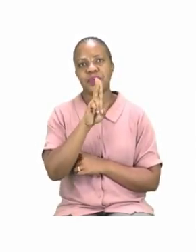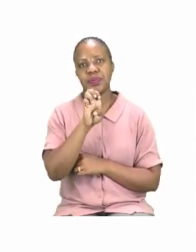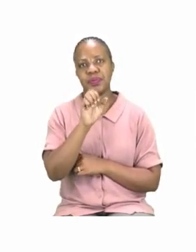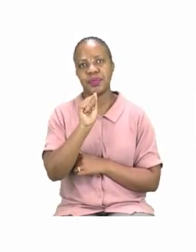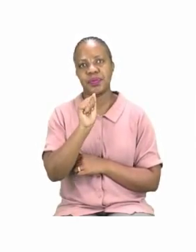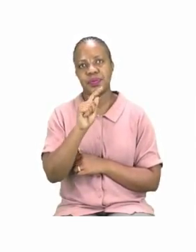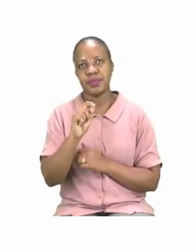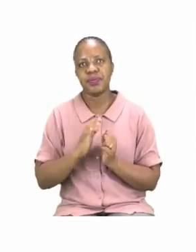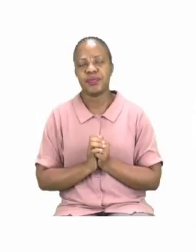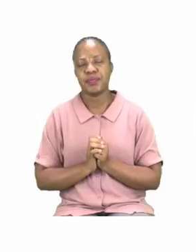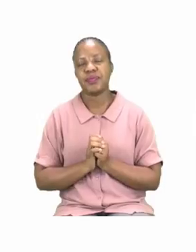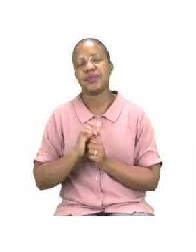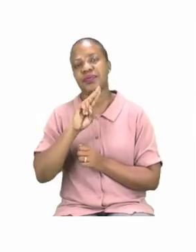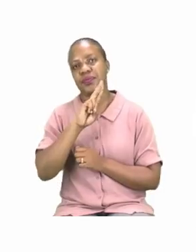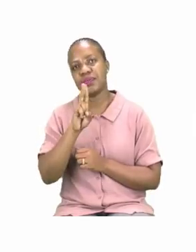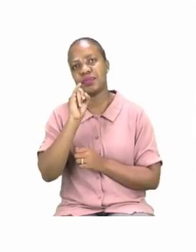Hike,